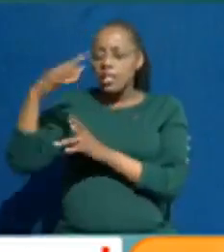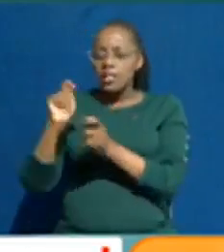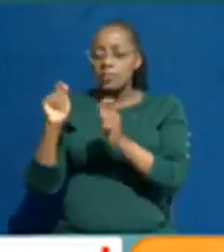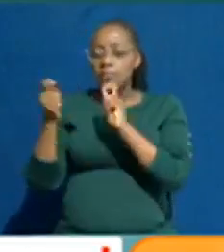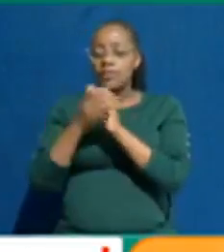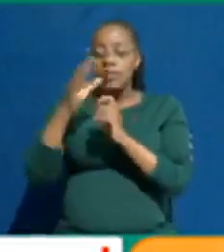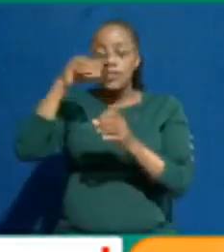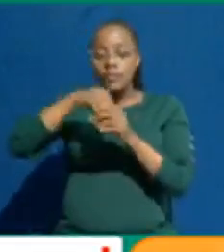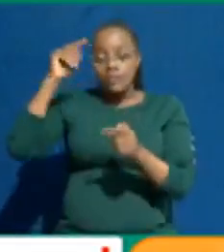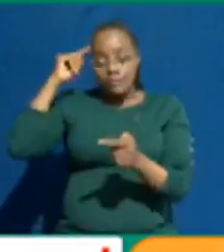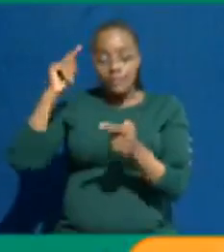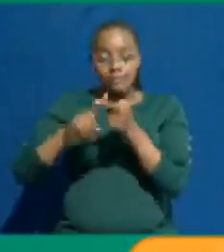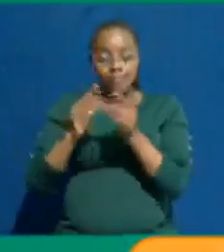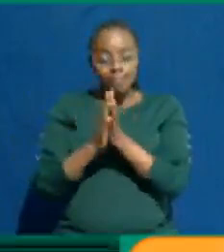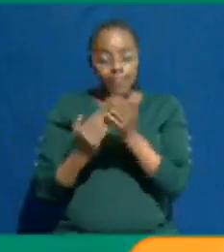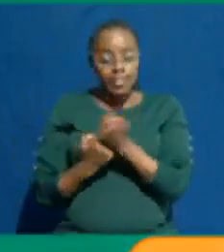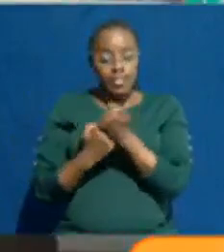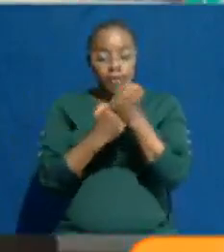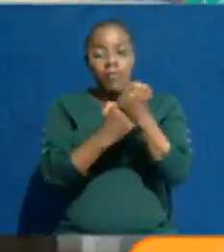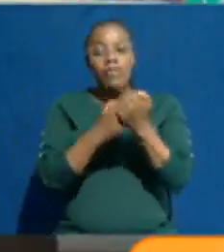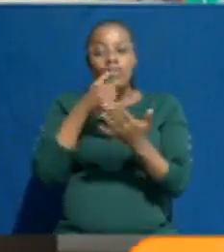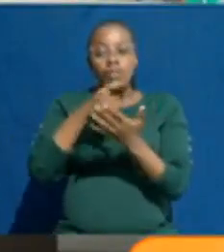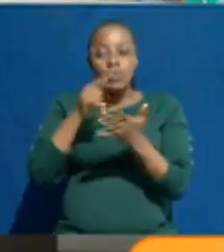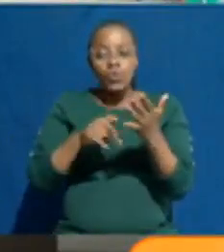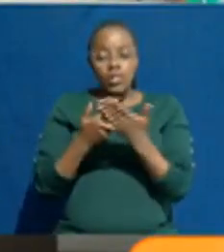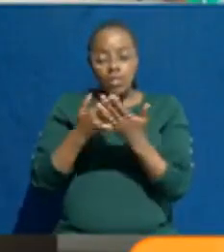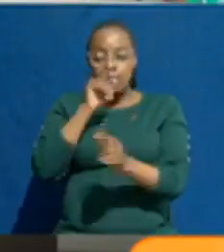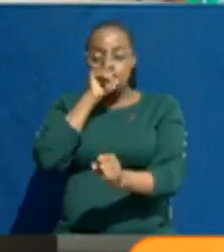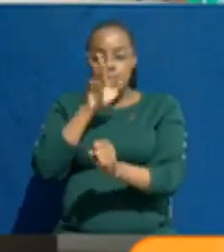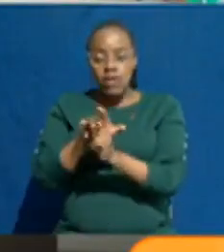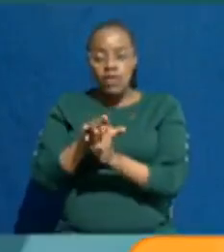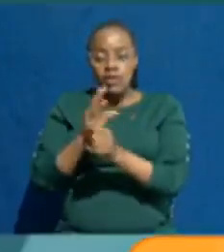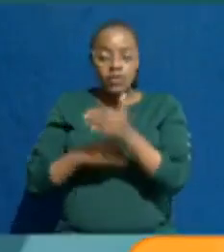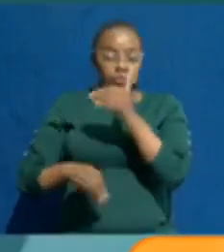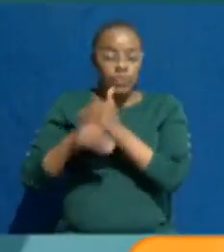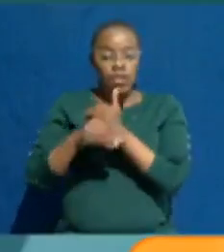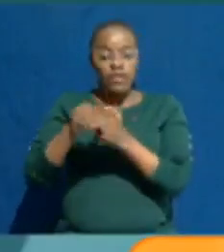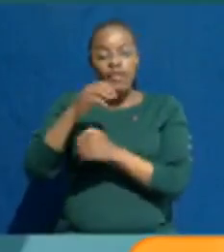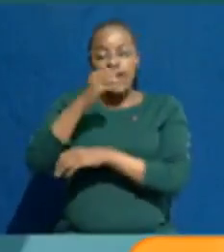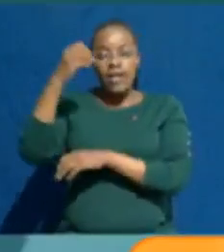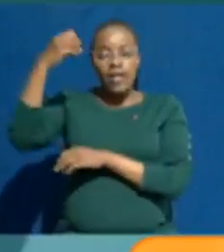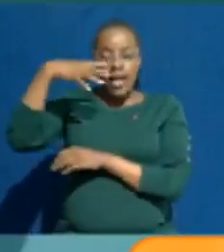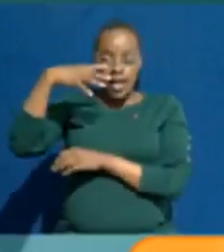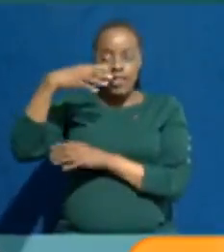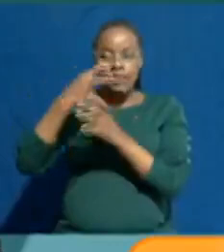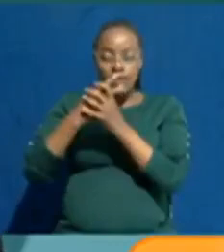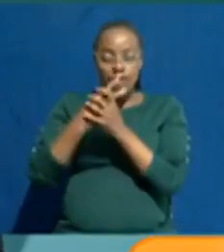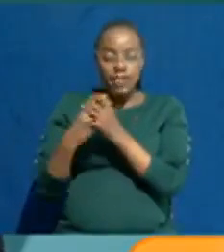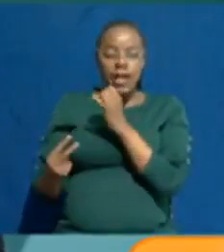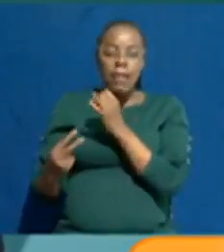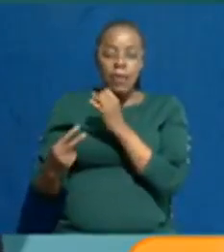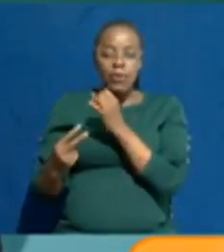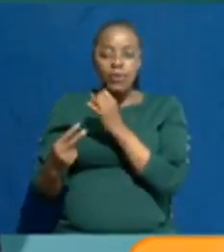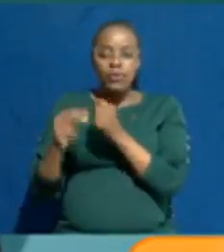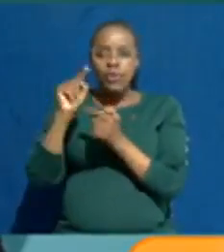investment goals and incentives. This entails a pledge to triple renewable energy capacity and double energy efficiency